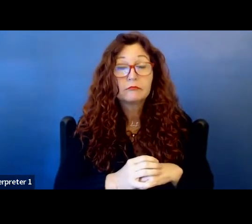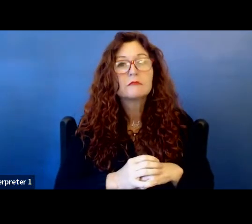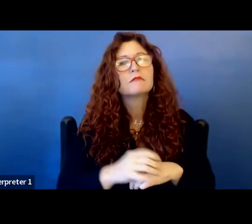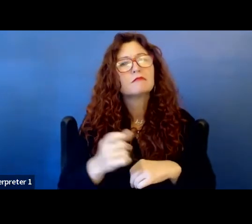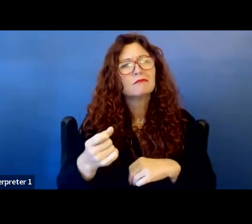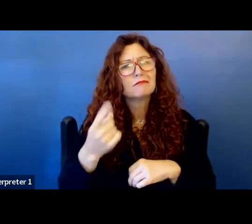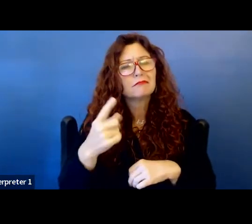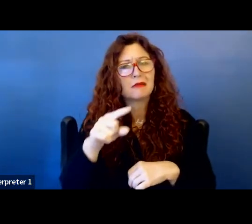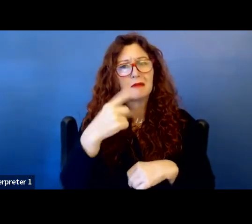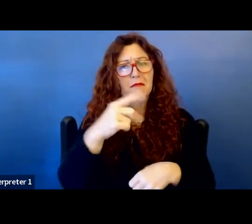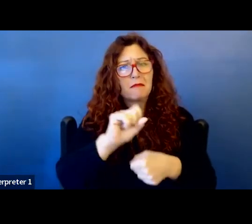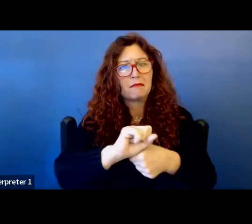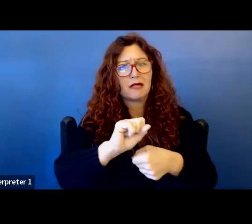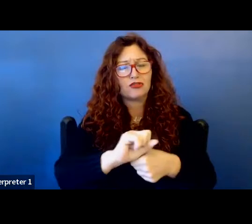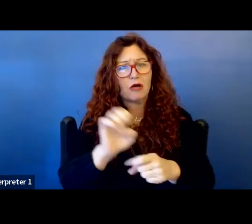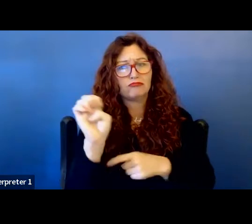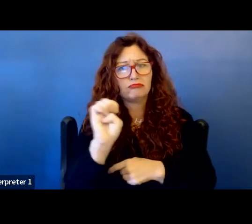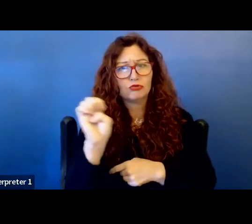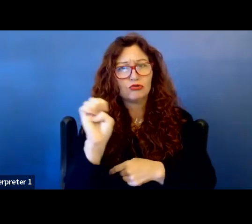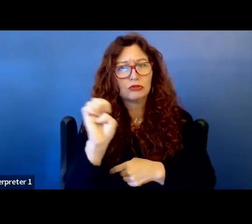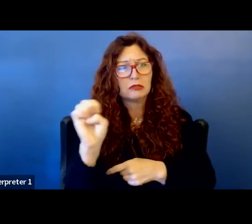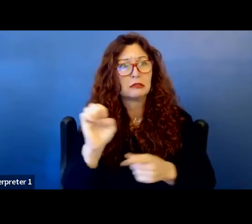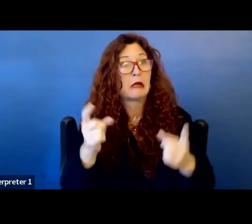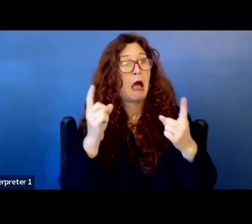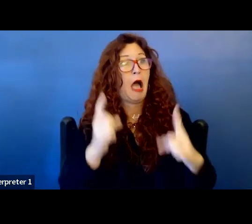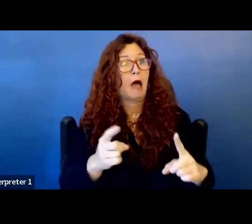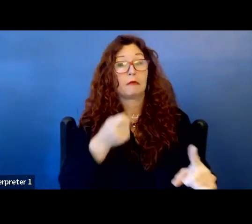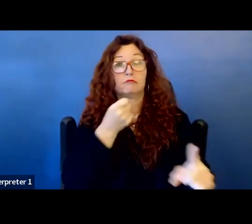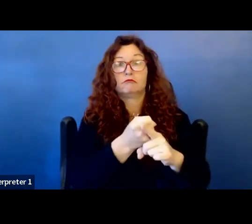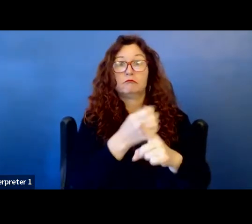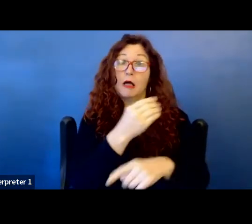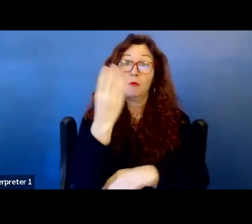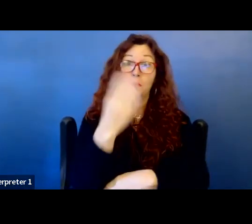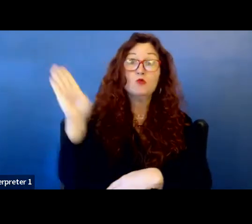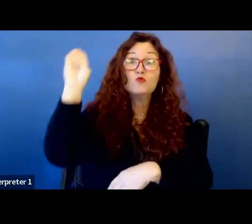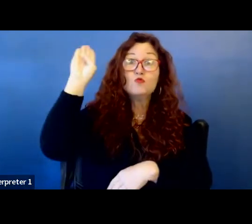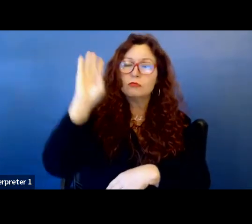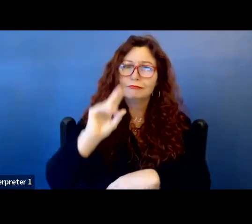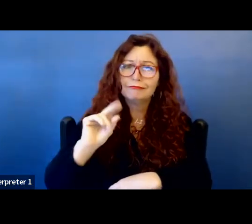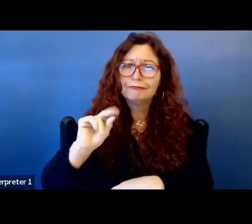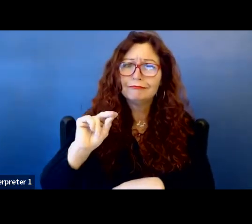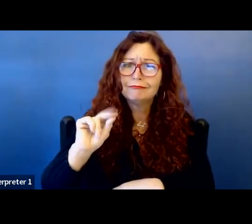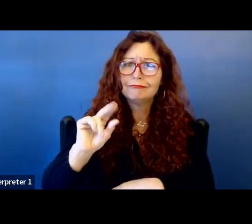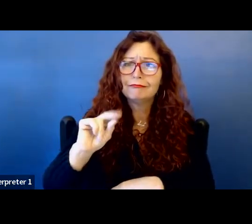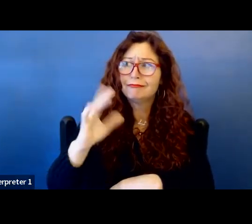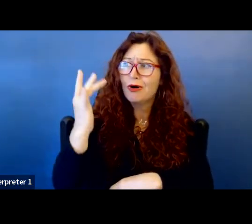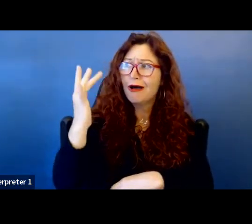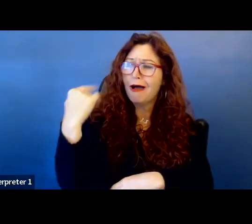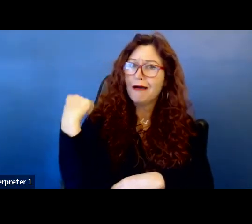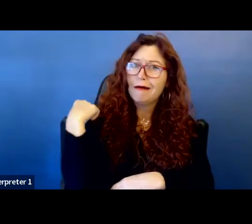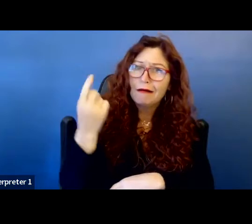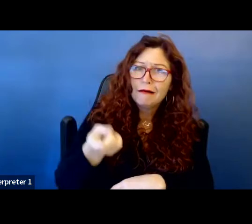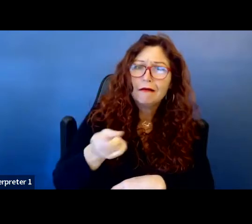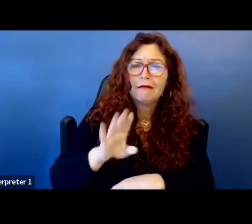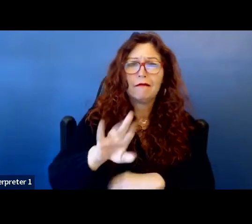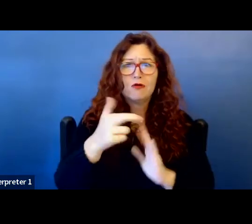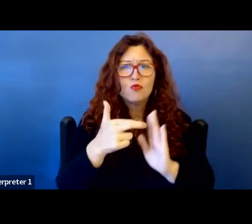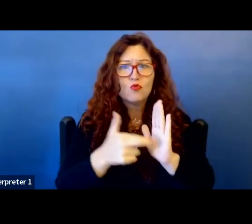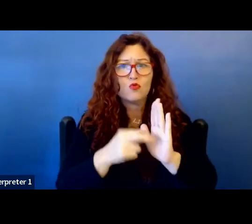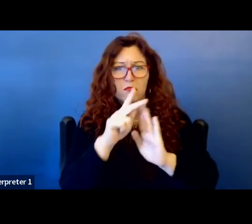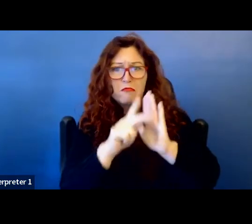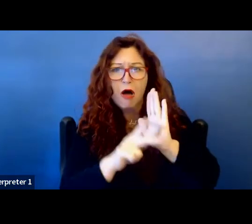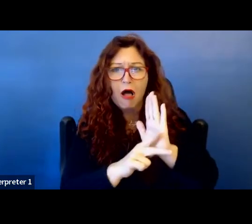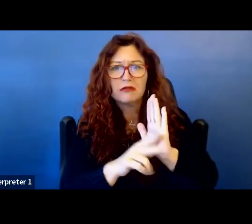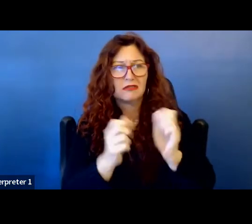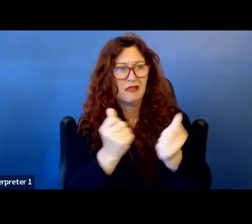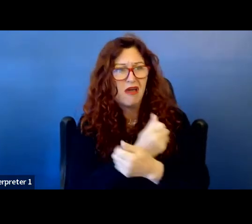crisis didn't just fall from the sky it's the result of deliberate policy choices policy choices that devalue black people and our